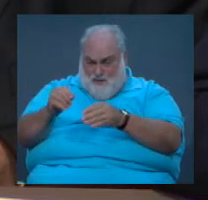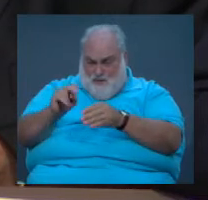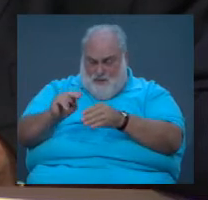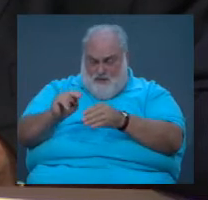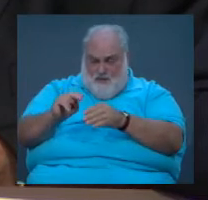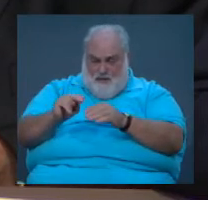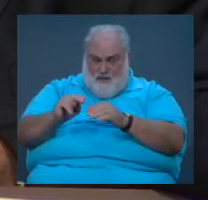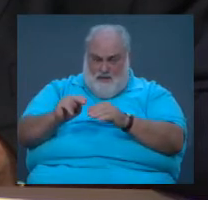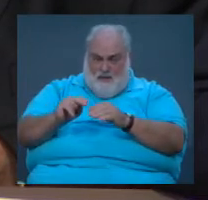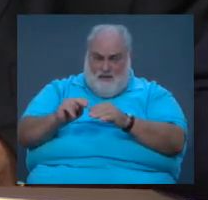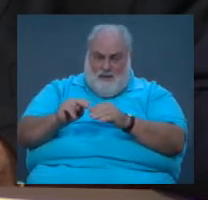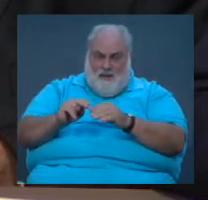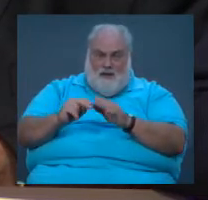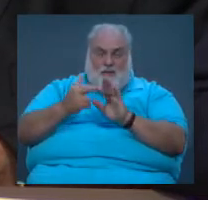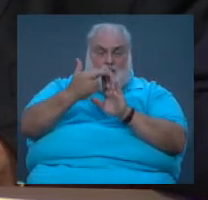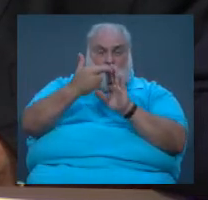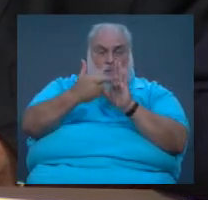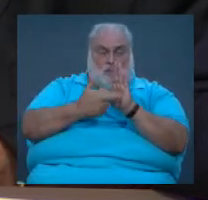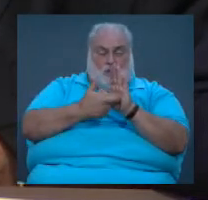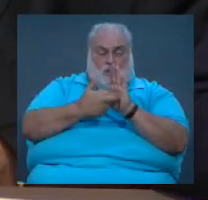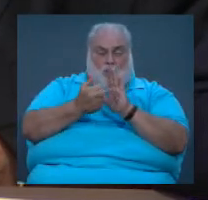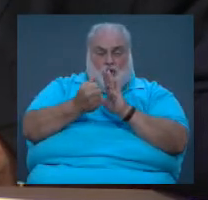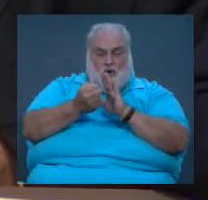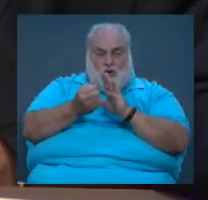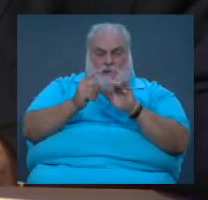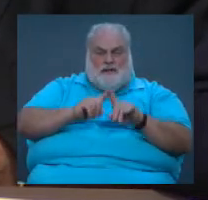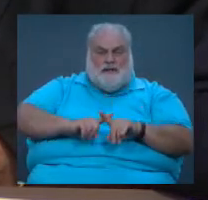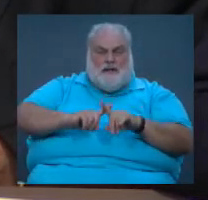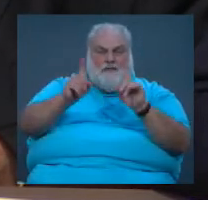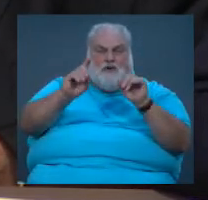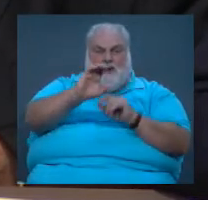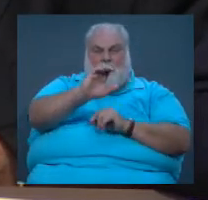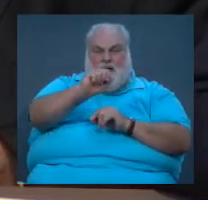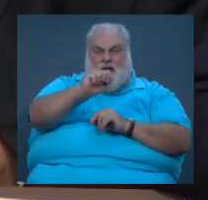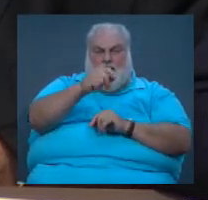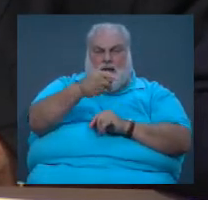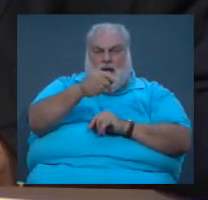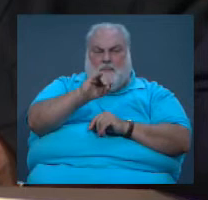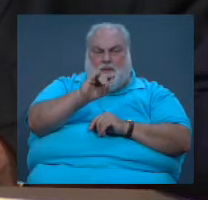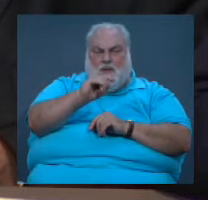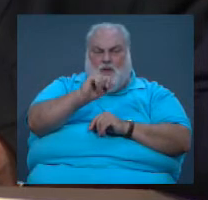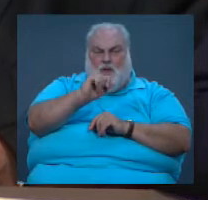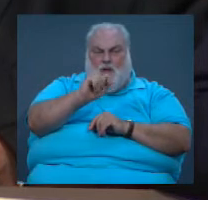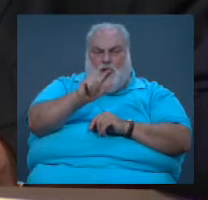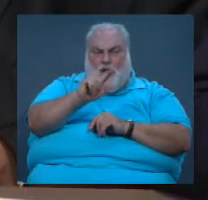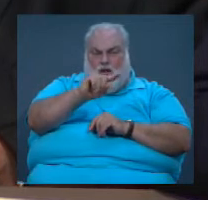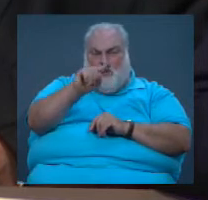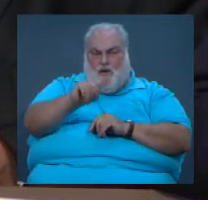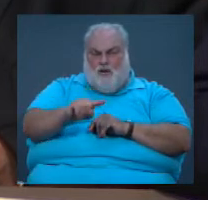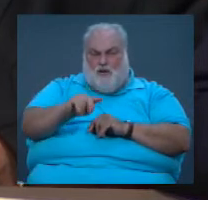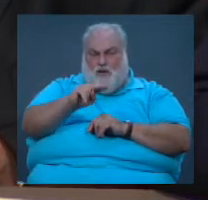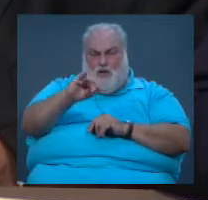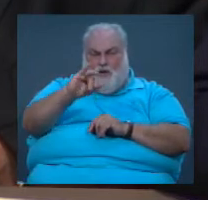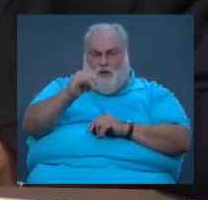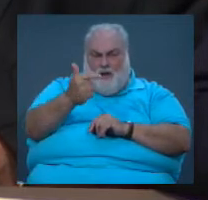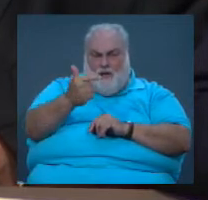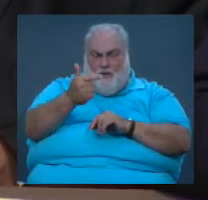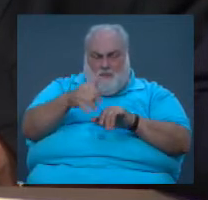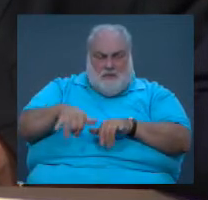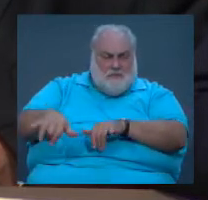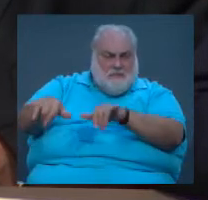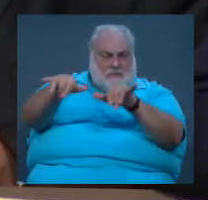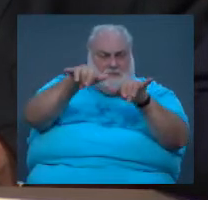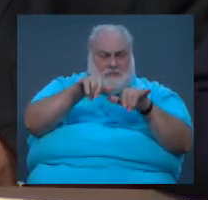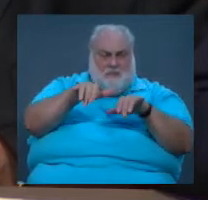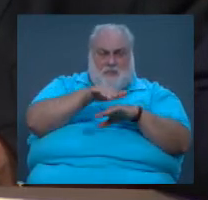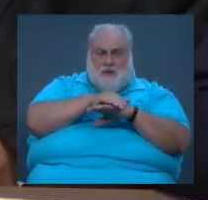and the rules are so different in capital zoning that so I think we've been always pretty consistent